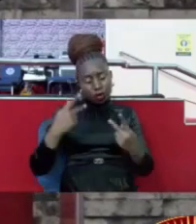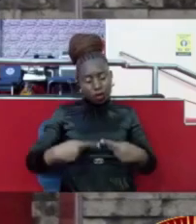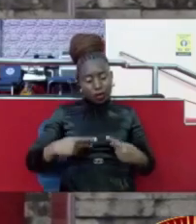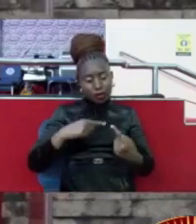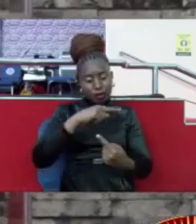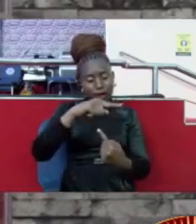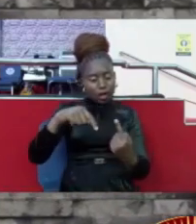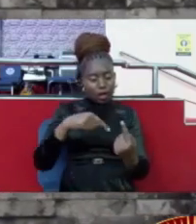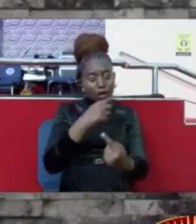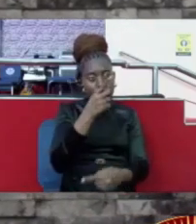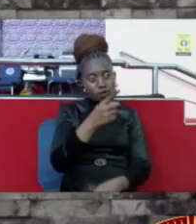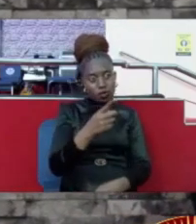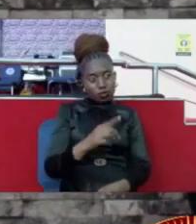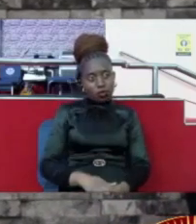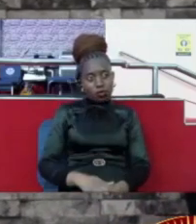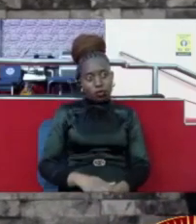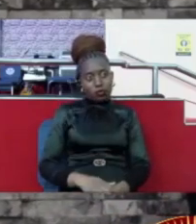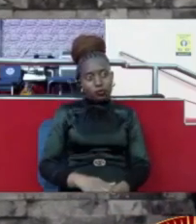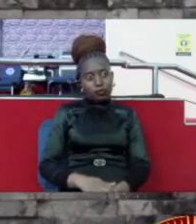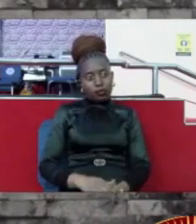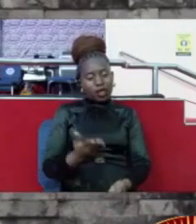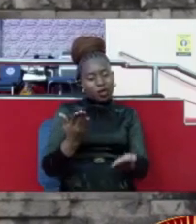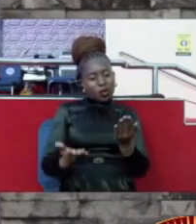You might live around people